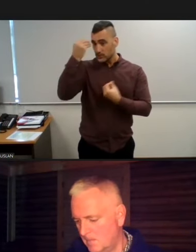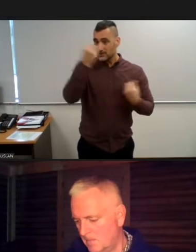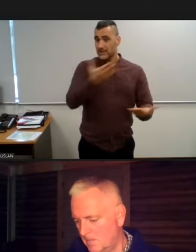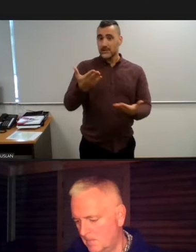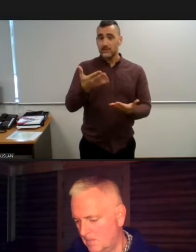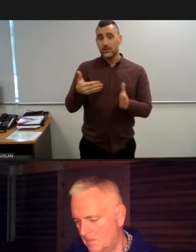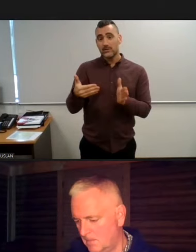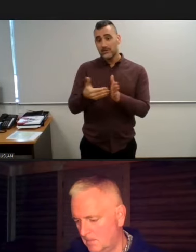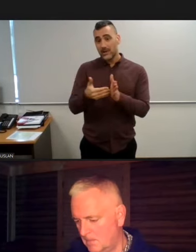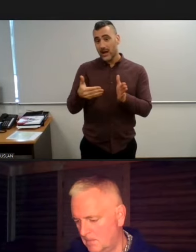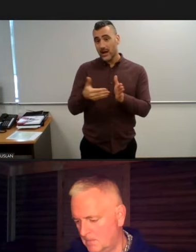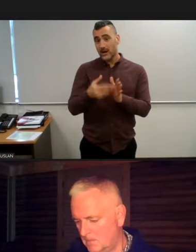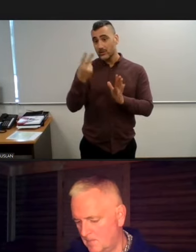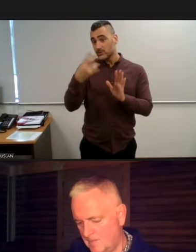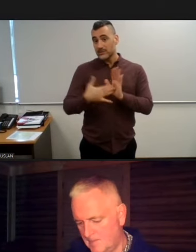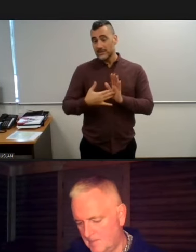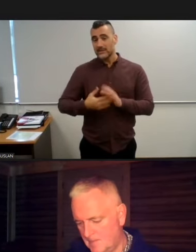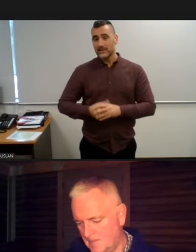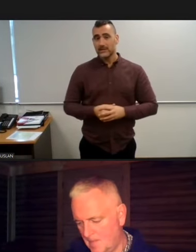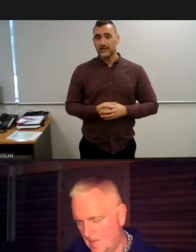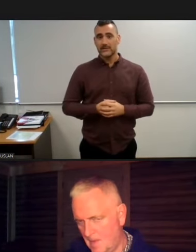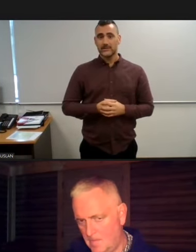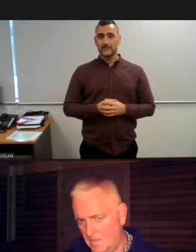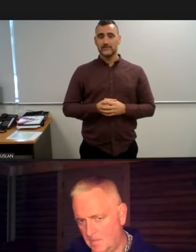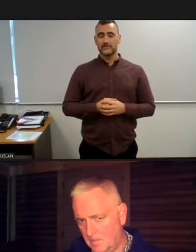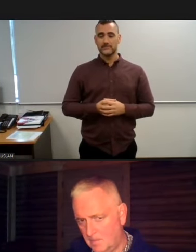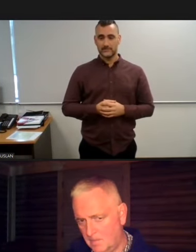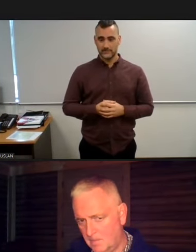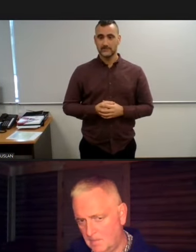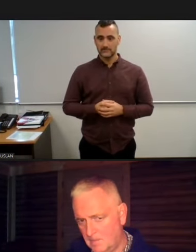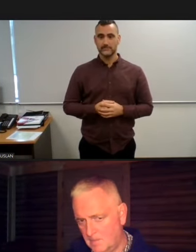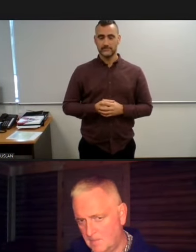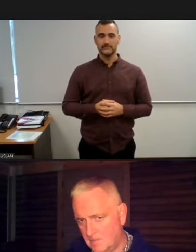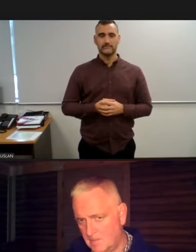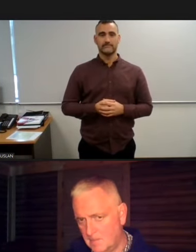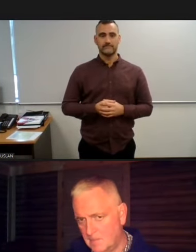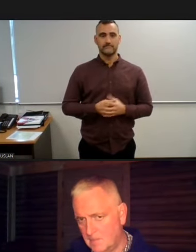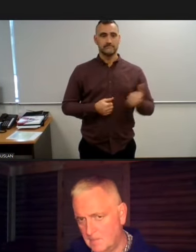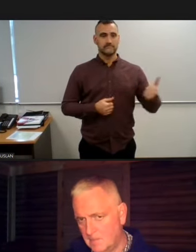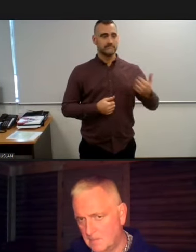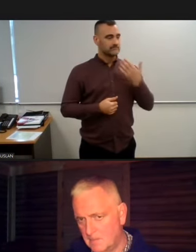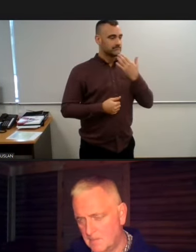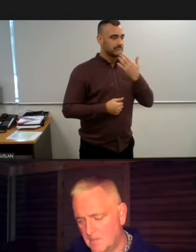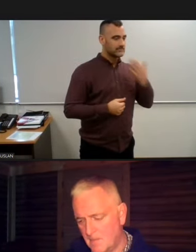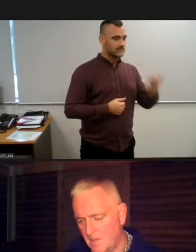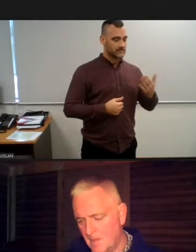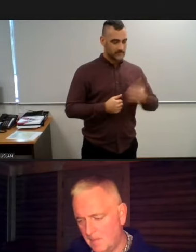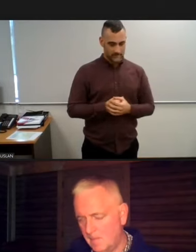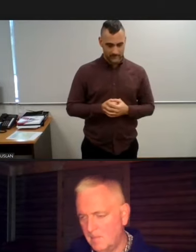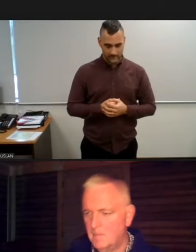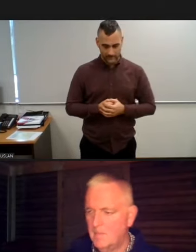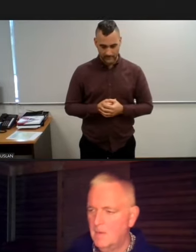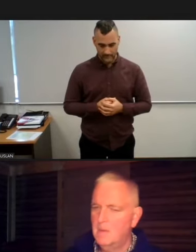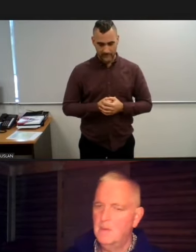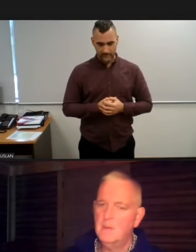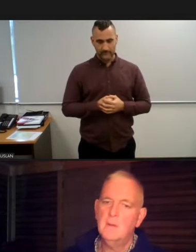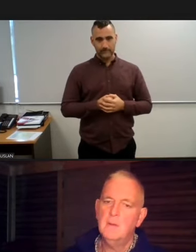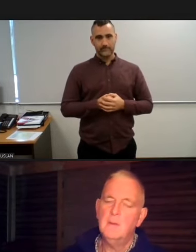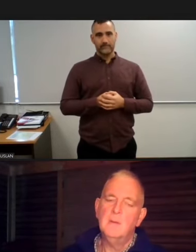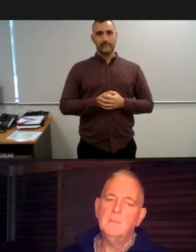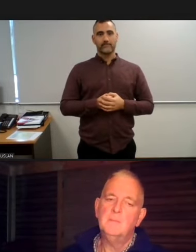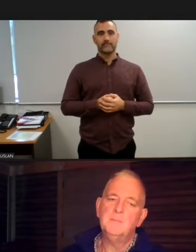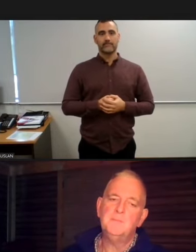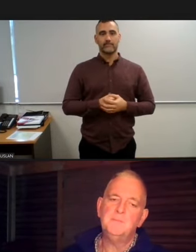well on that front. Sure. And look, I won't take long, Emma. I guess I just wanted to say, first